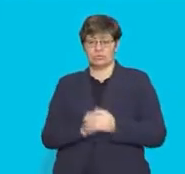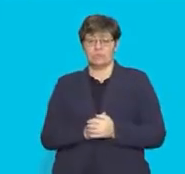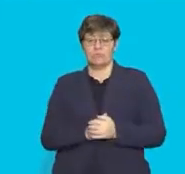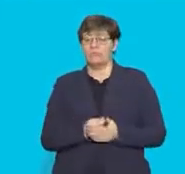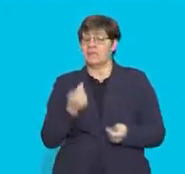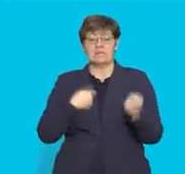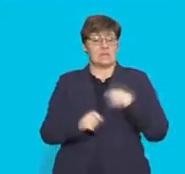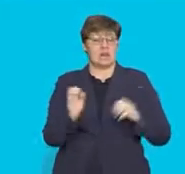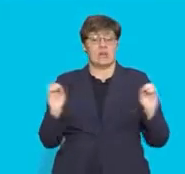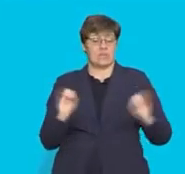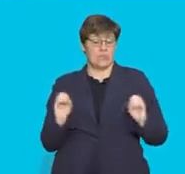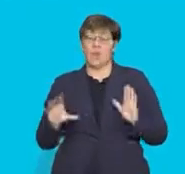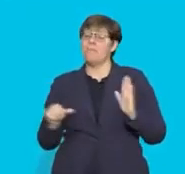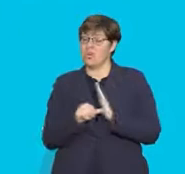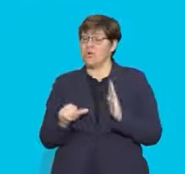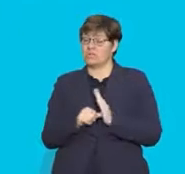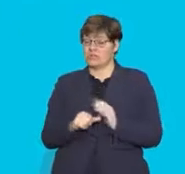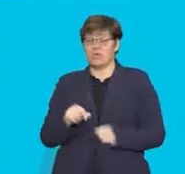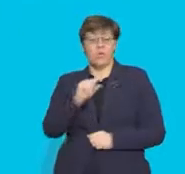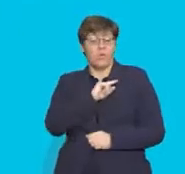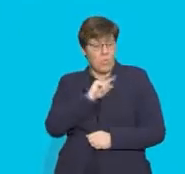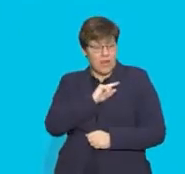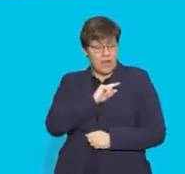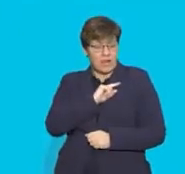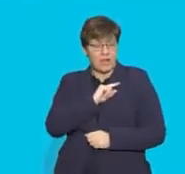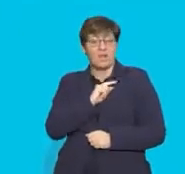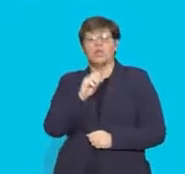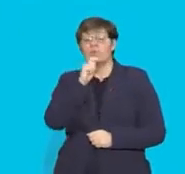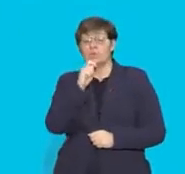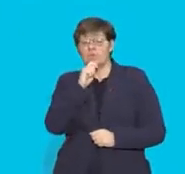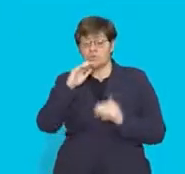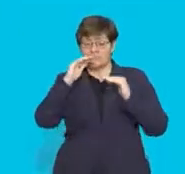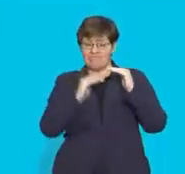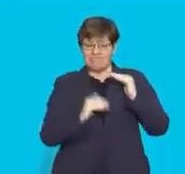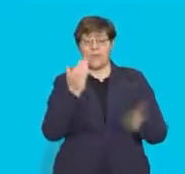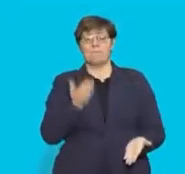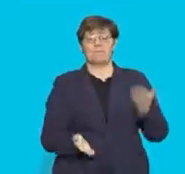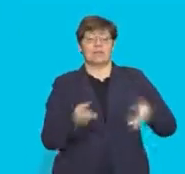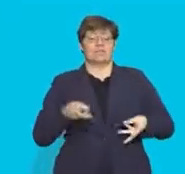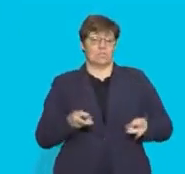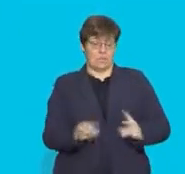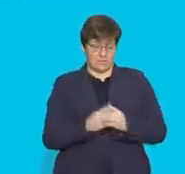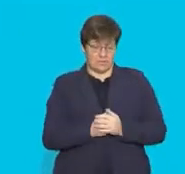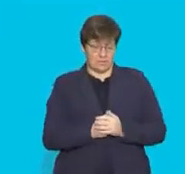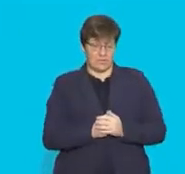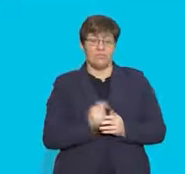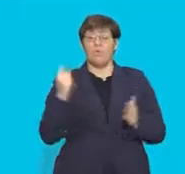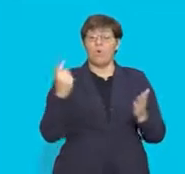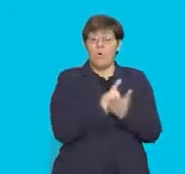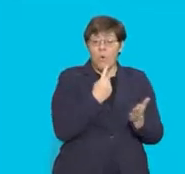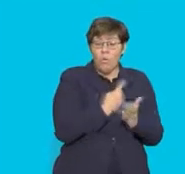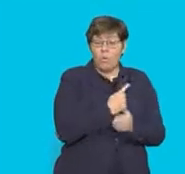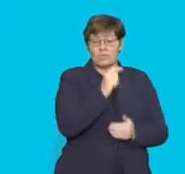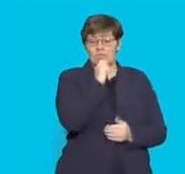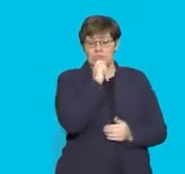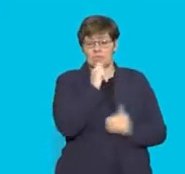unsold. Very important. Because we are using the diminishing balance method, you will always use